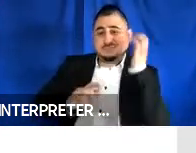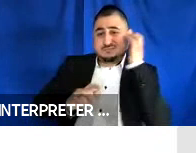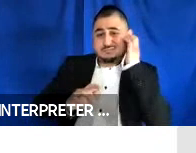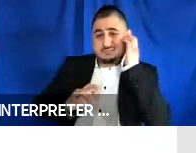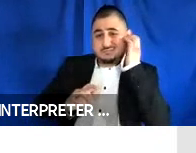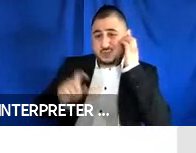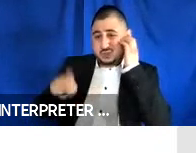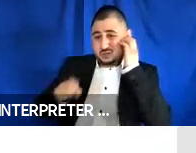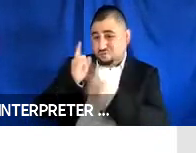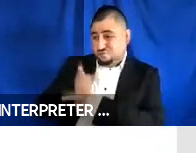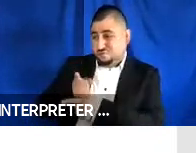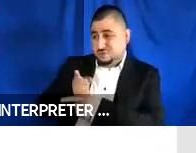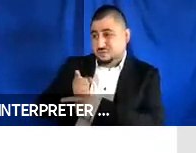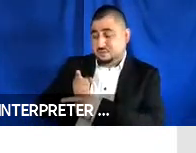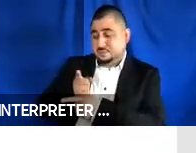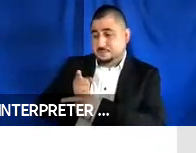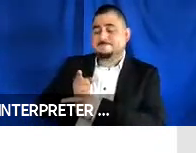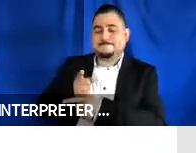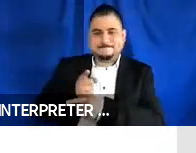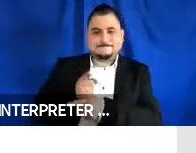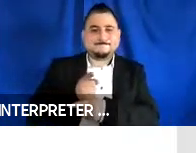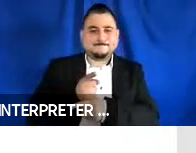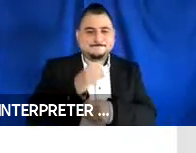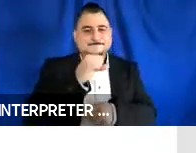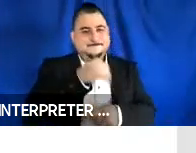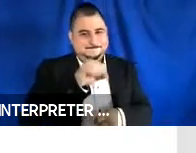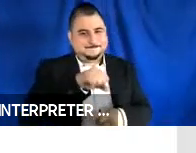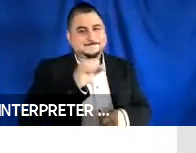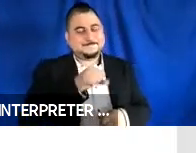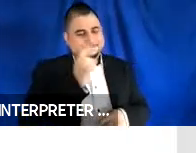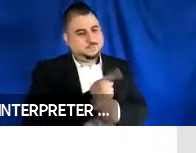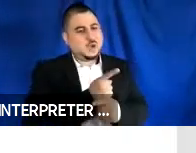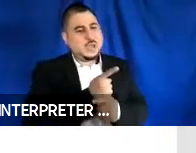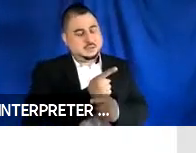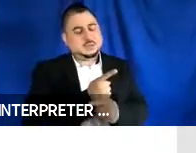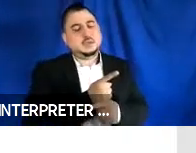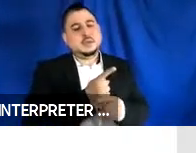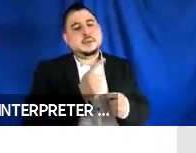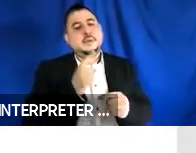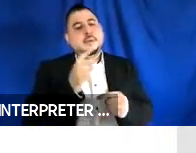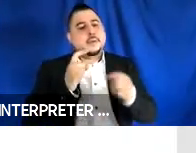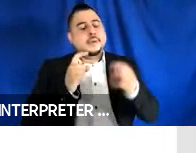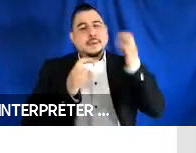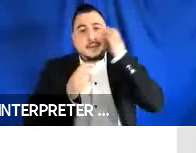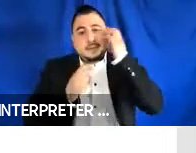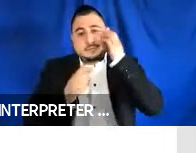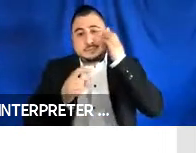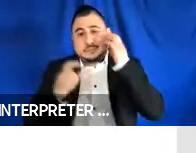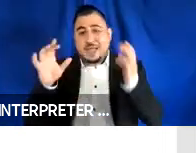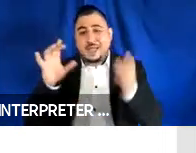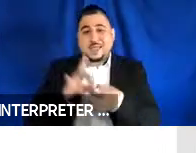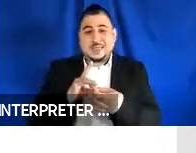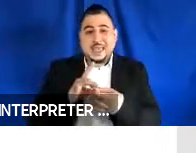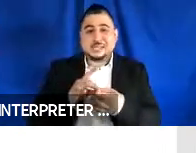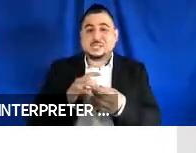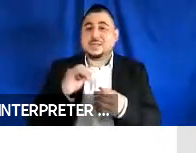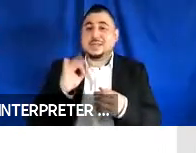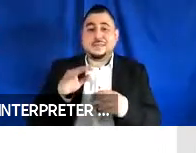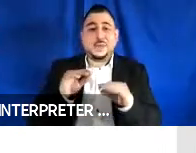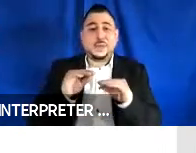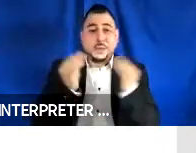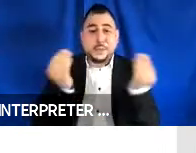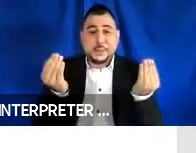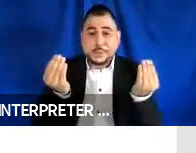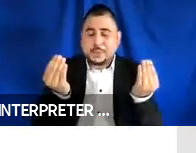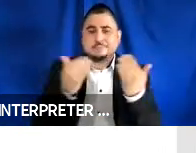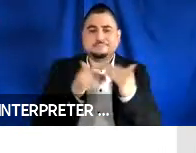connection, really. Exactly, right. So that could be needing cellular connection could be a limitation of this